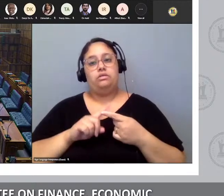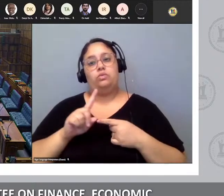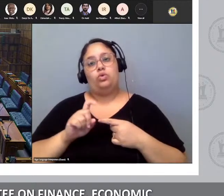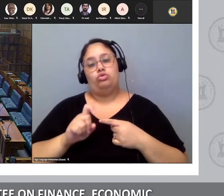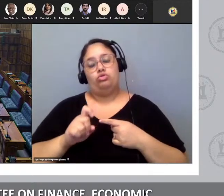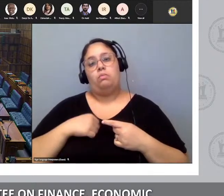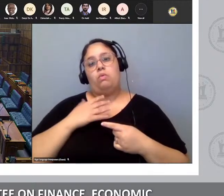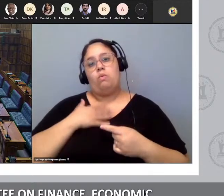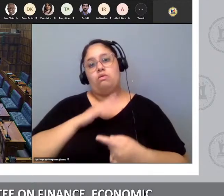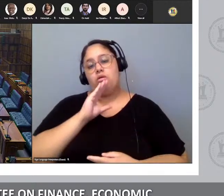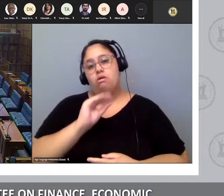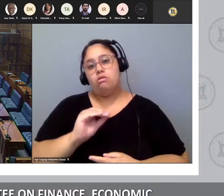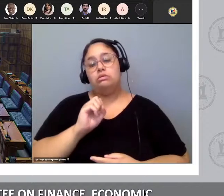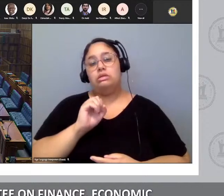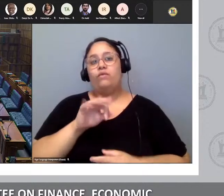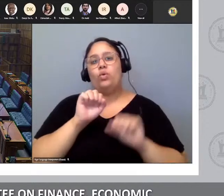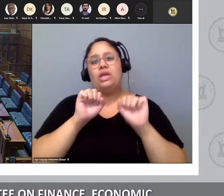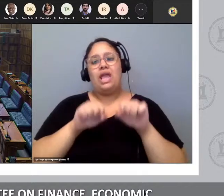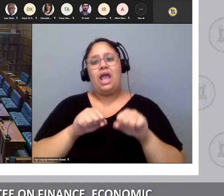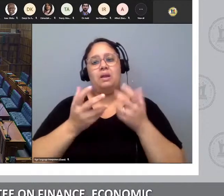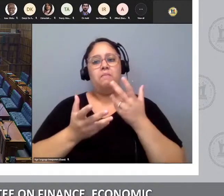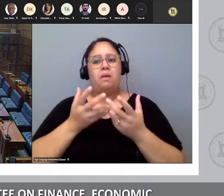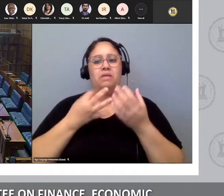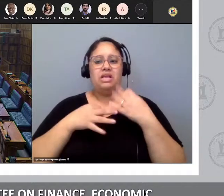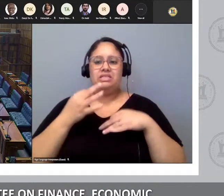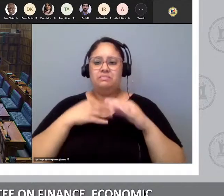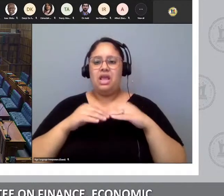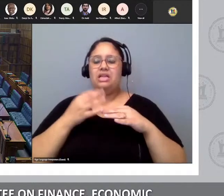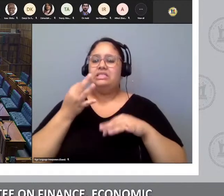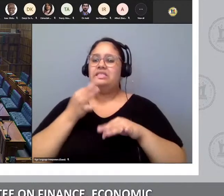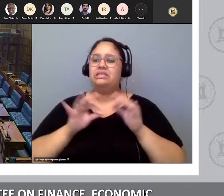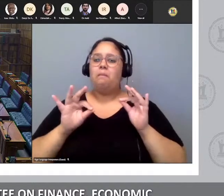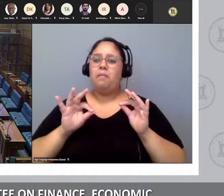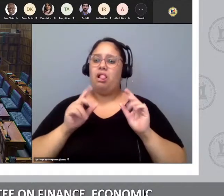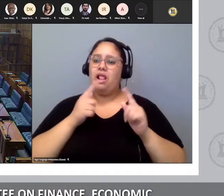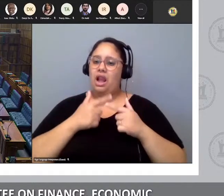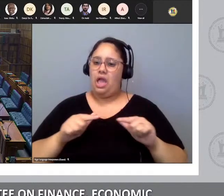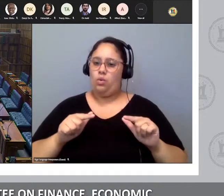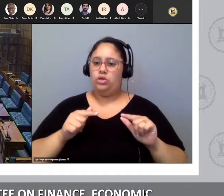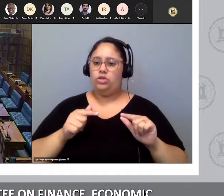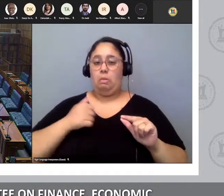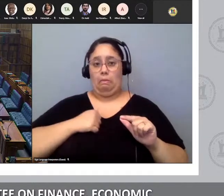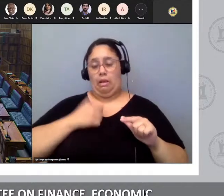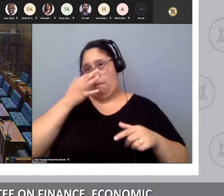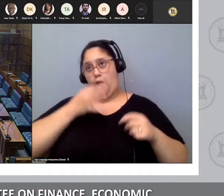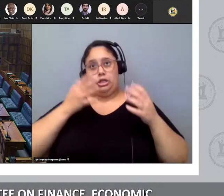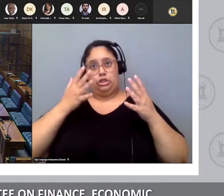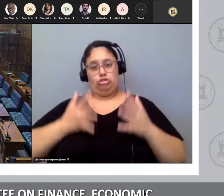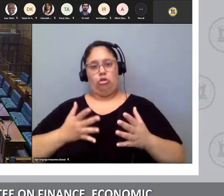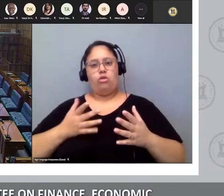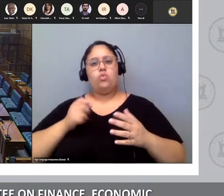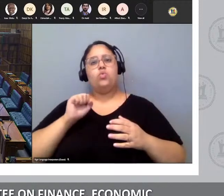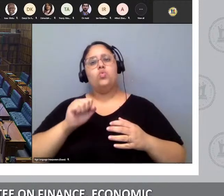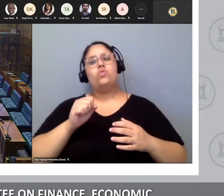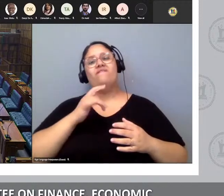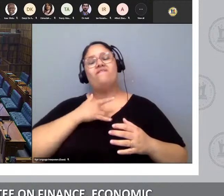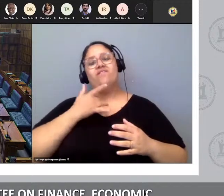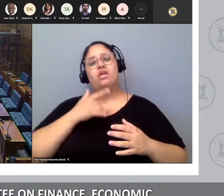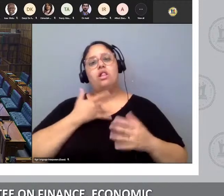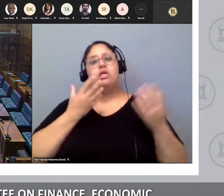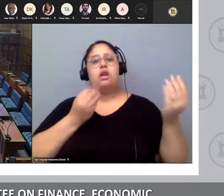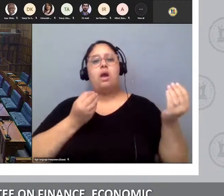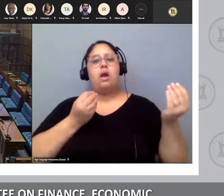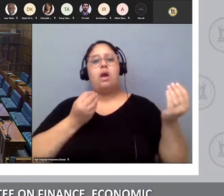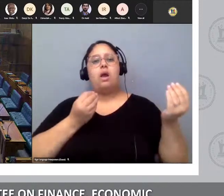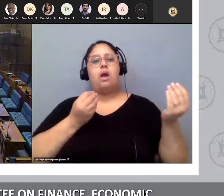for me is if you could sort of put it in more Len terms um for a politician what would be the metrics you feel um